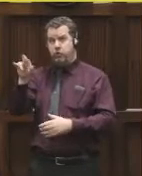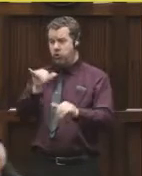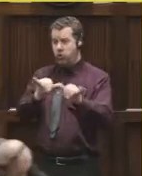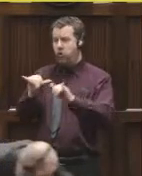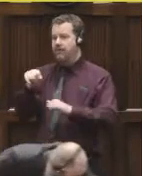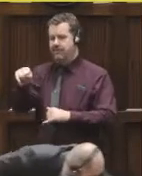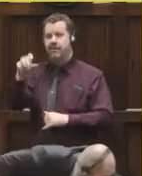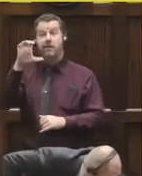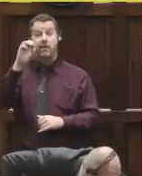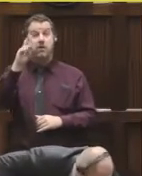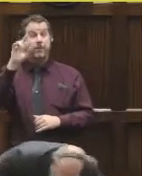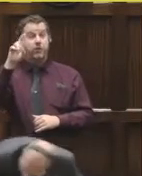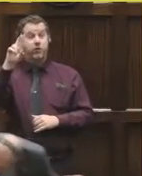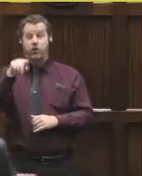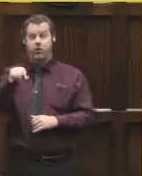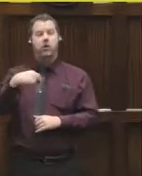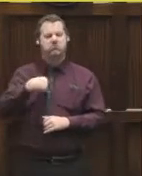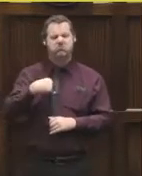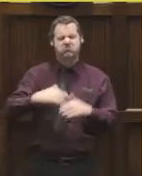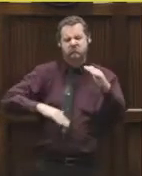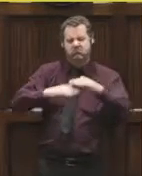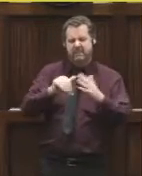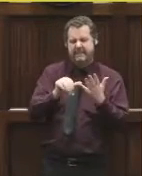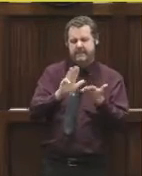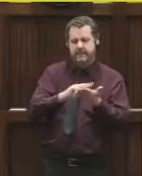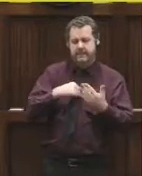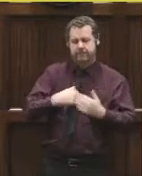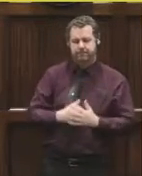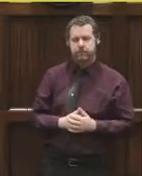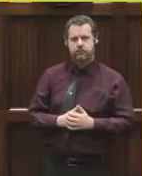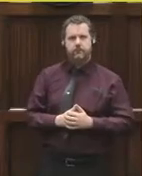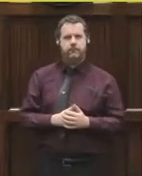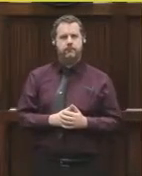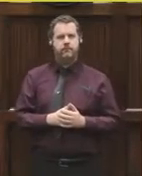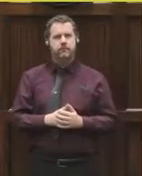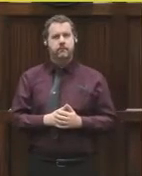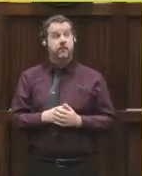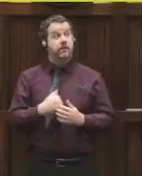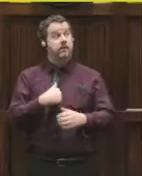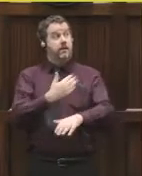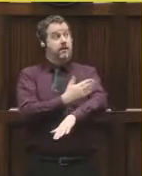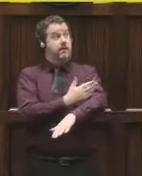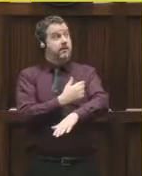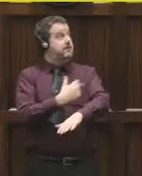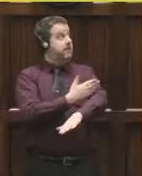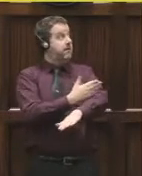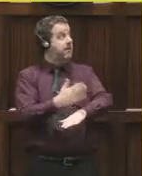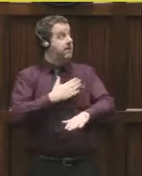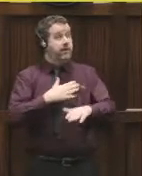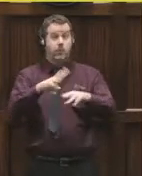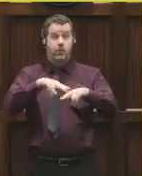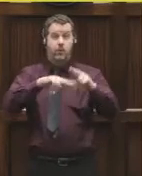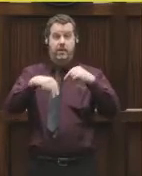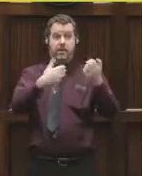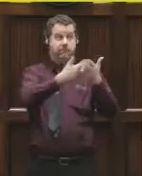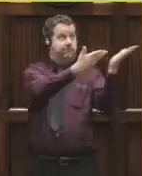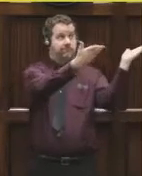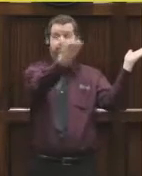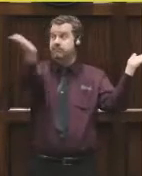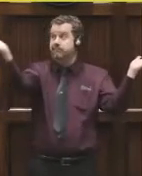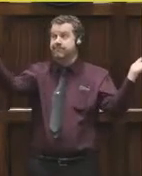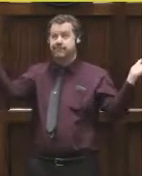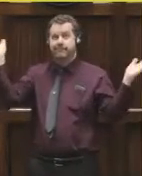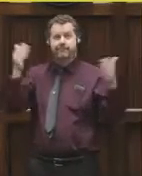I'll just take 6 minutes, Ceann Comhairle. First of all, I'd like to welcome the people who are here in the public